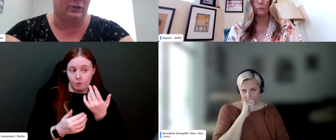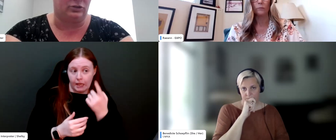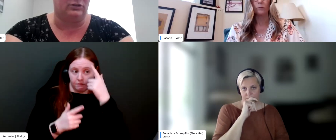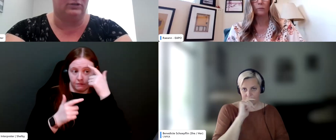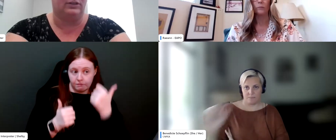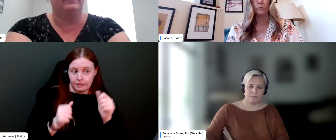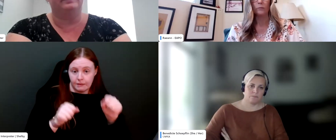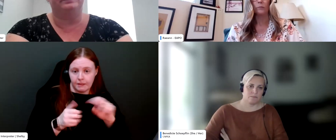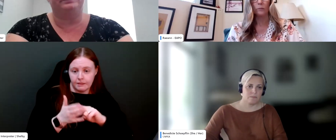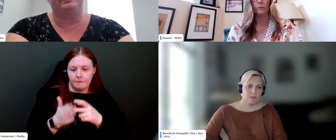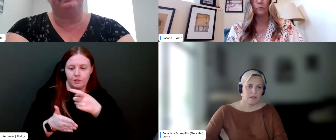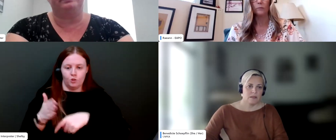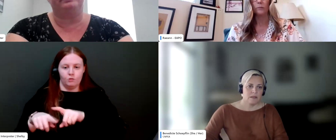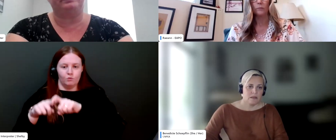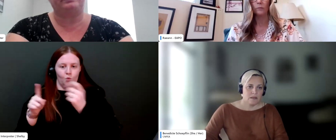answers the question.